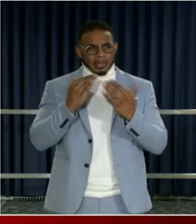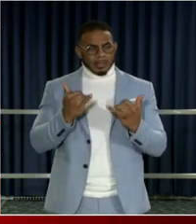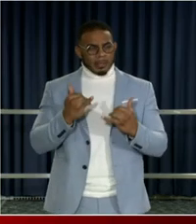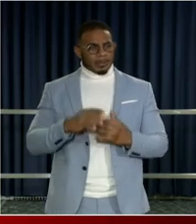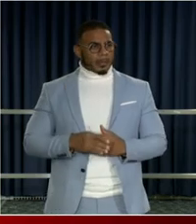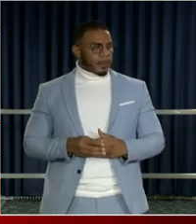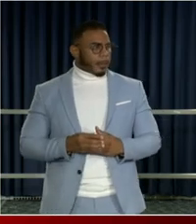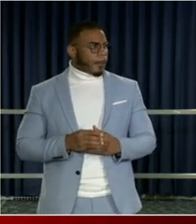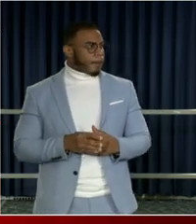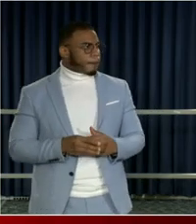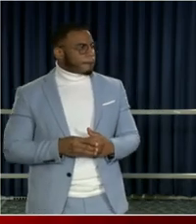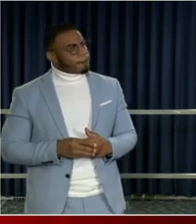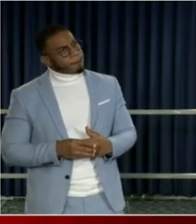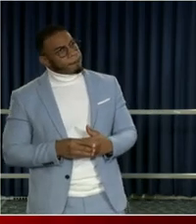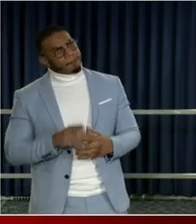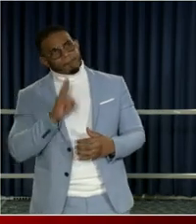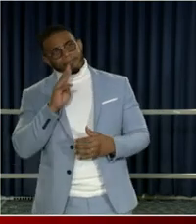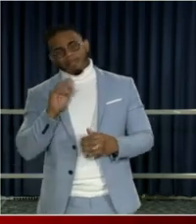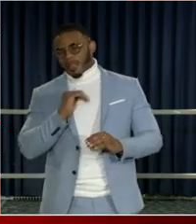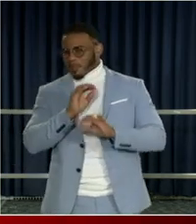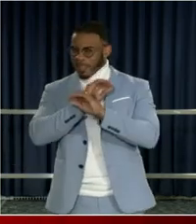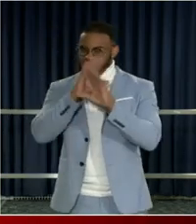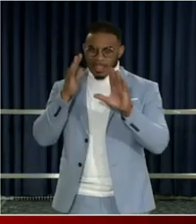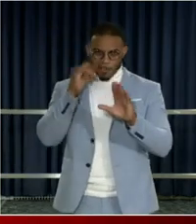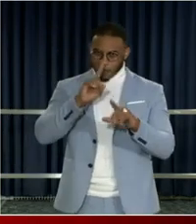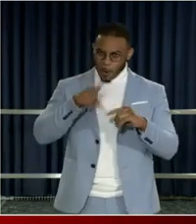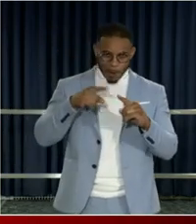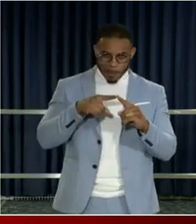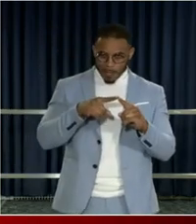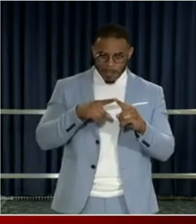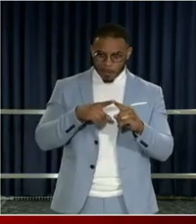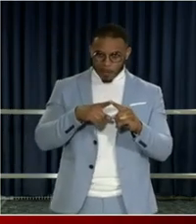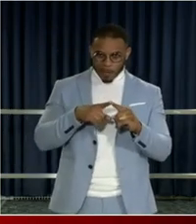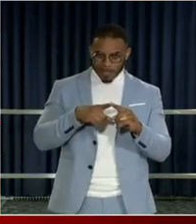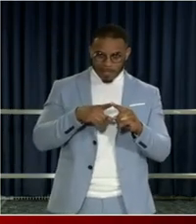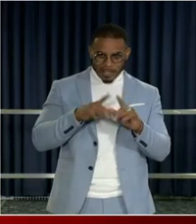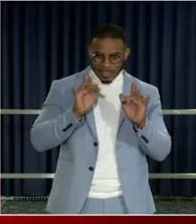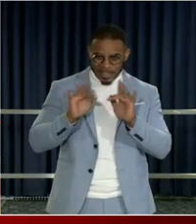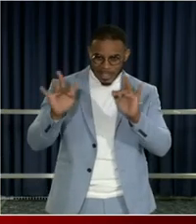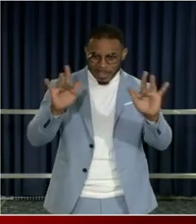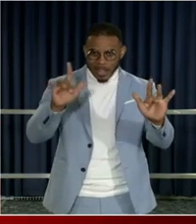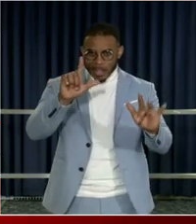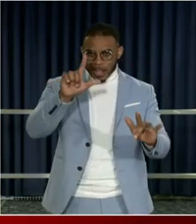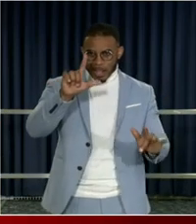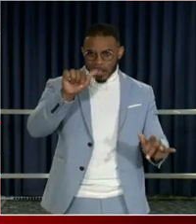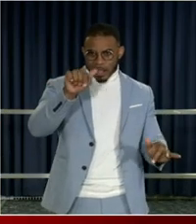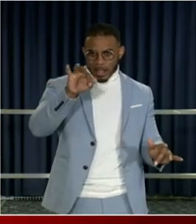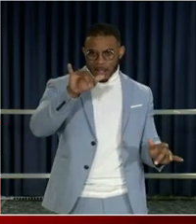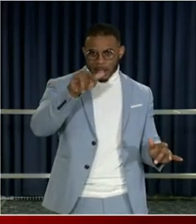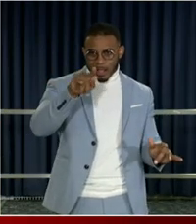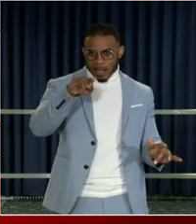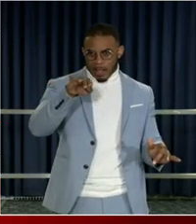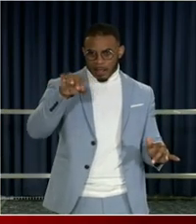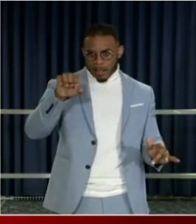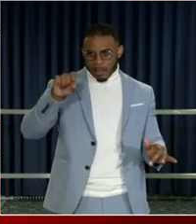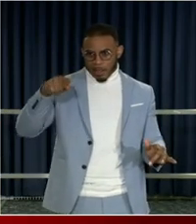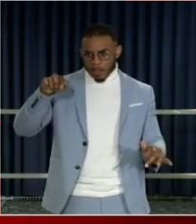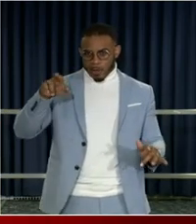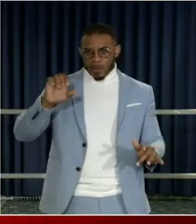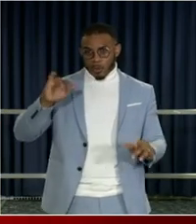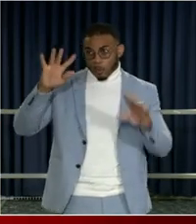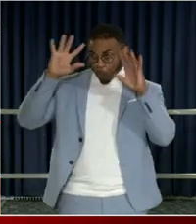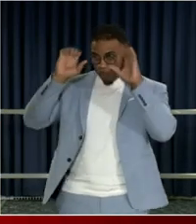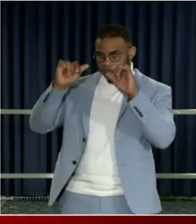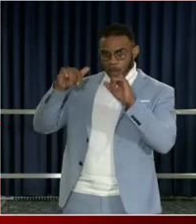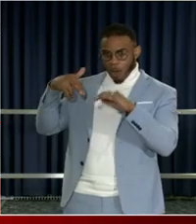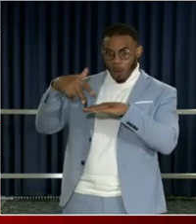today. Let me be clear. If you're talking about the clearing of Lafayette Square, so the president